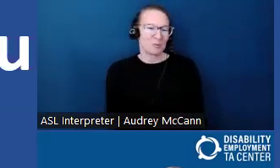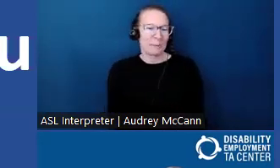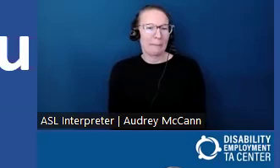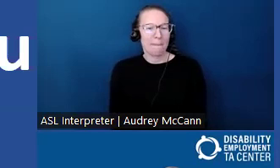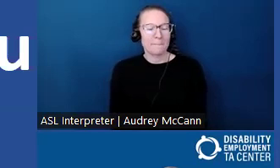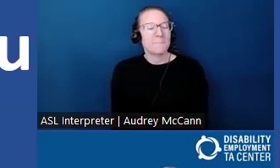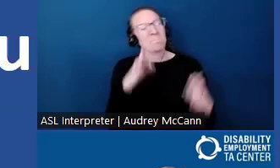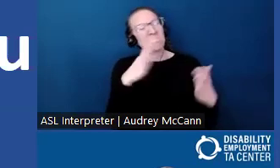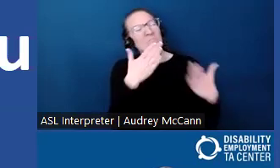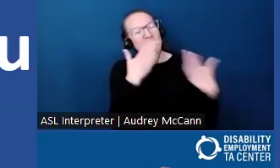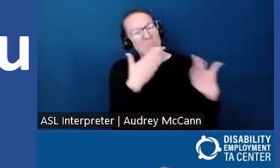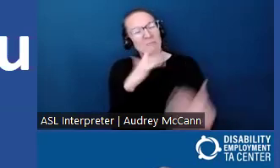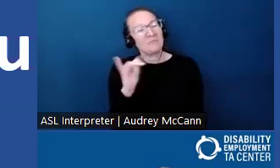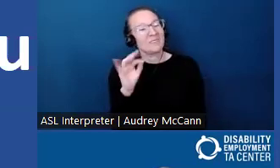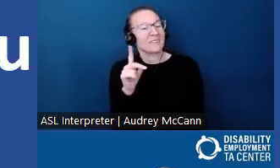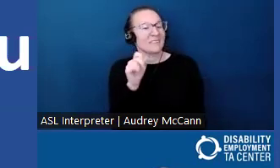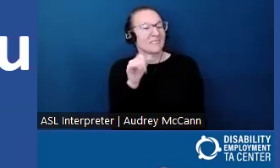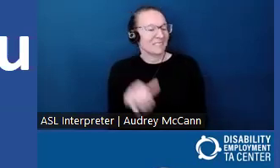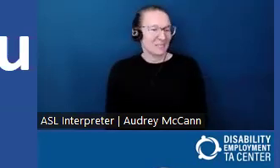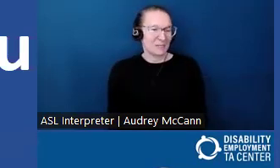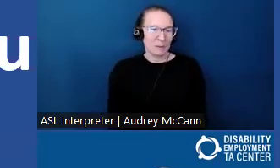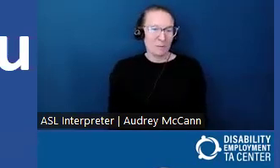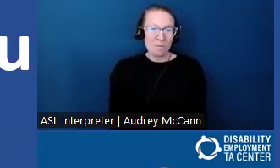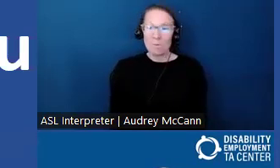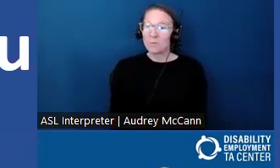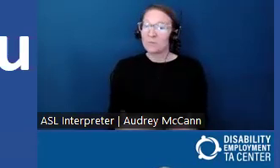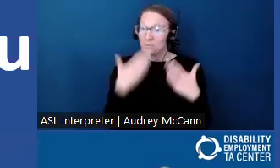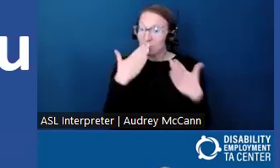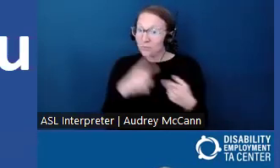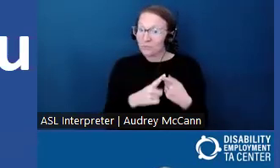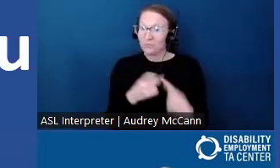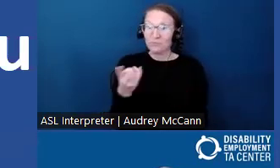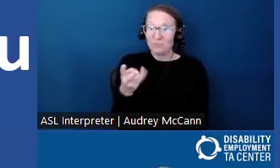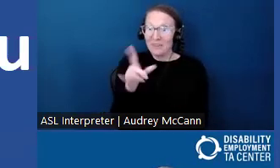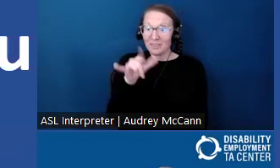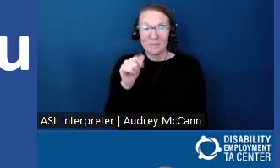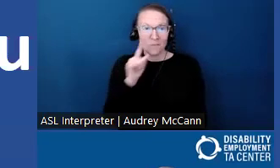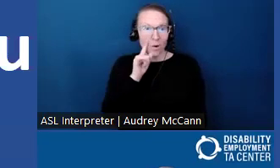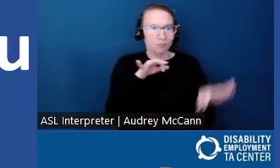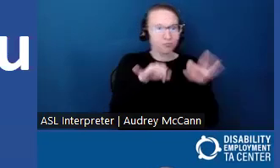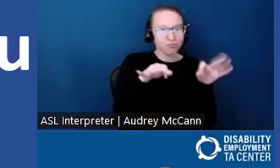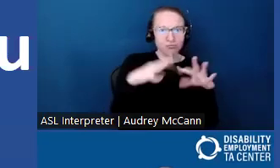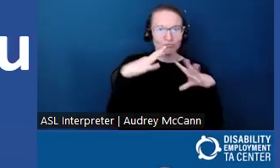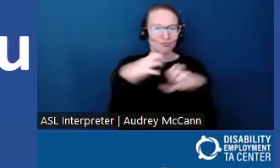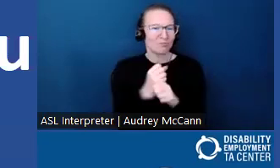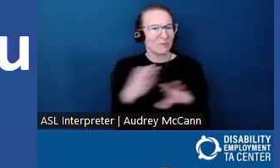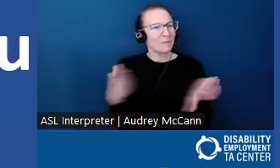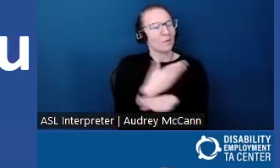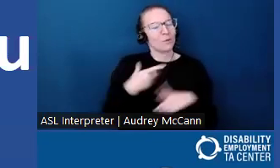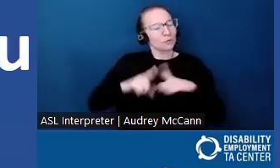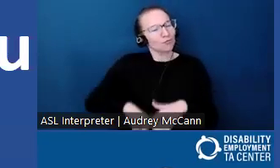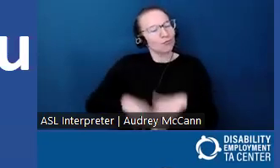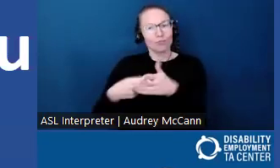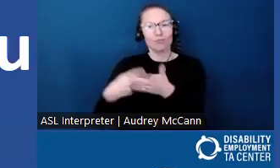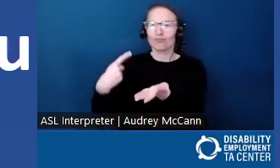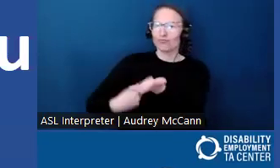Thanks so much, Lindsay. And thank you to you and Leah for giving those quick overviews before we get into our discussion.